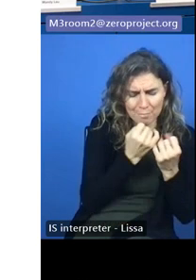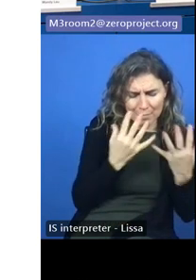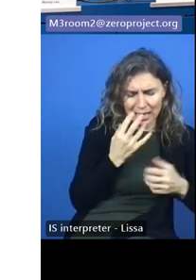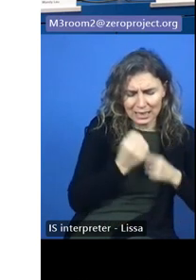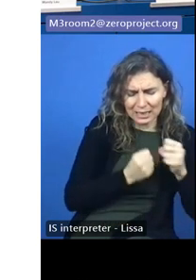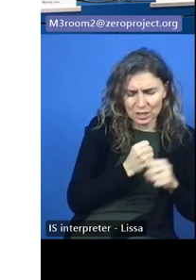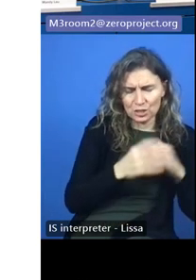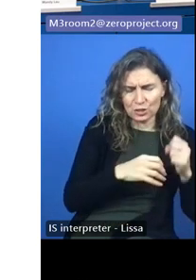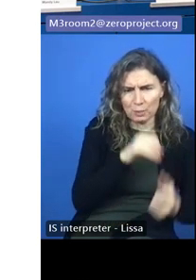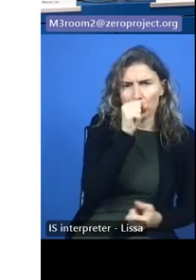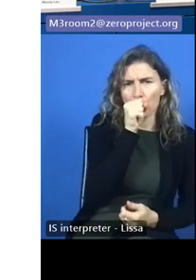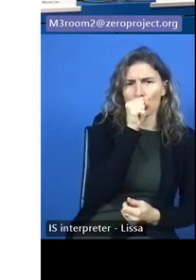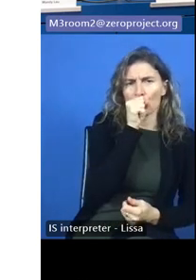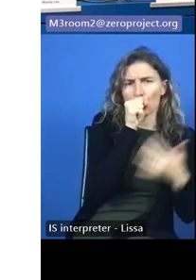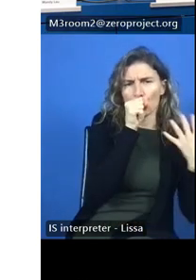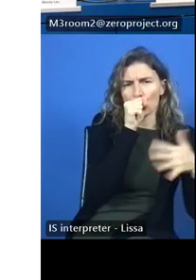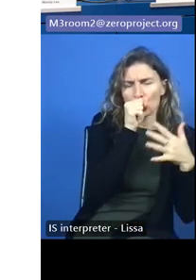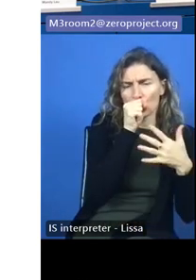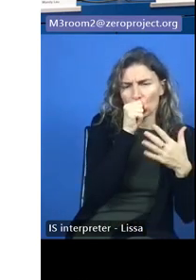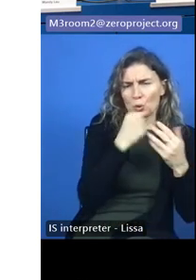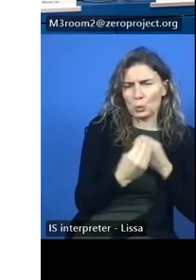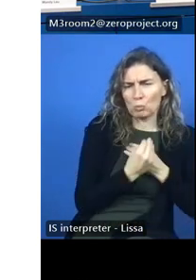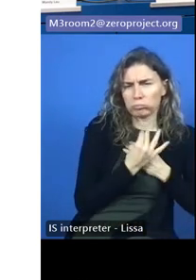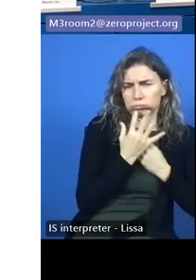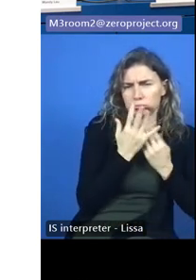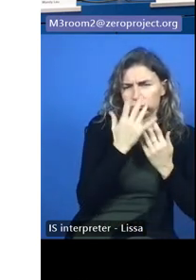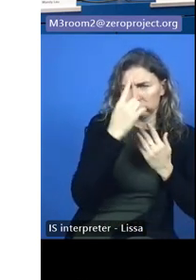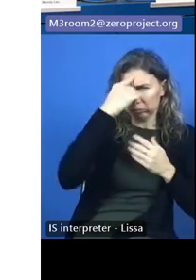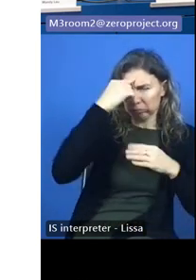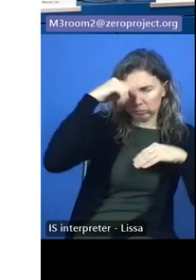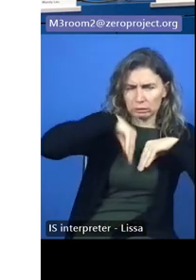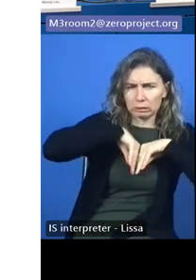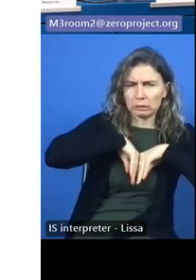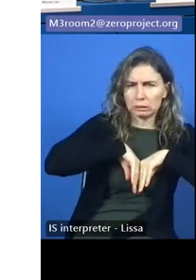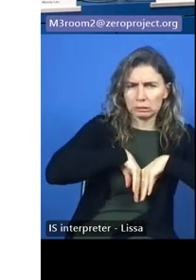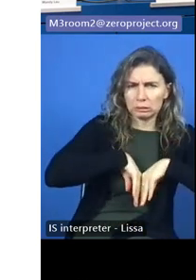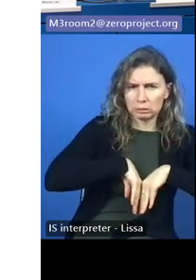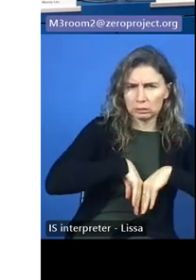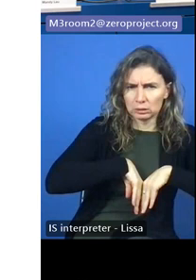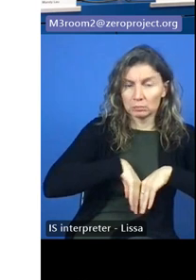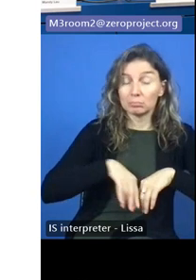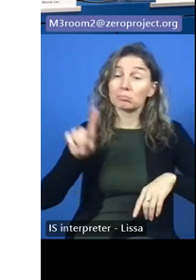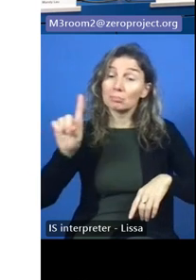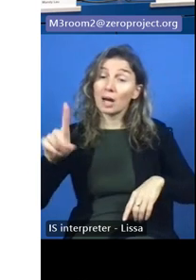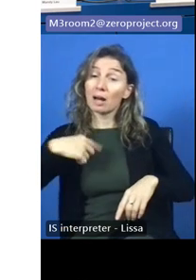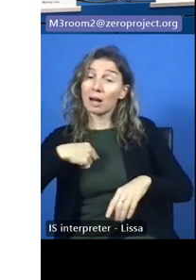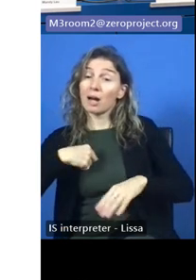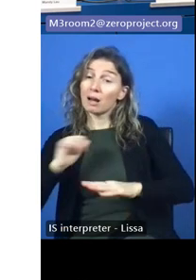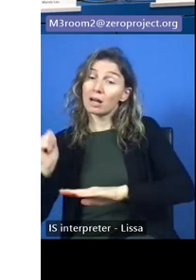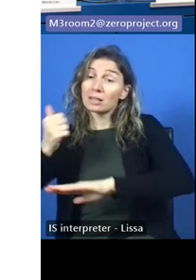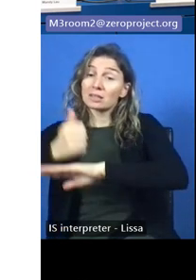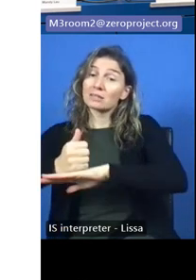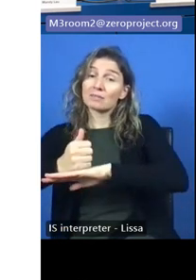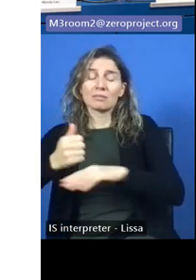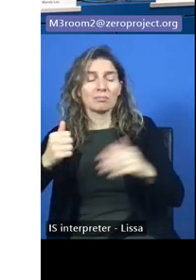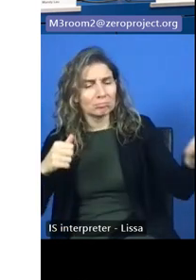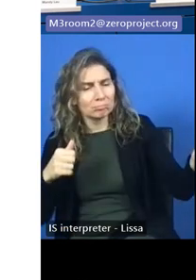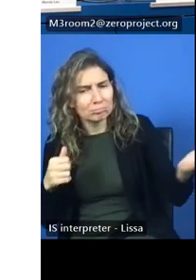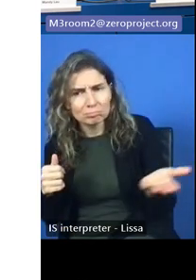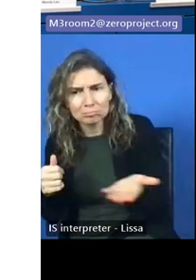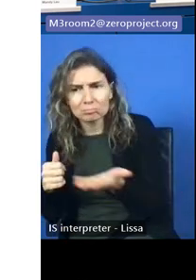This greatly affected her mental health. My initiative provided her with a free space to freely express